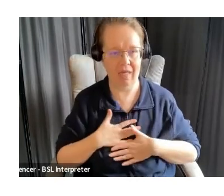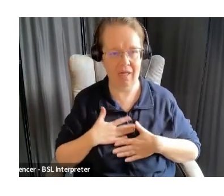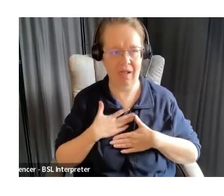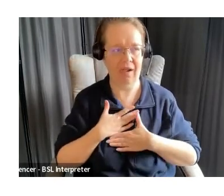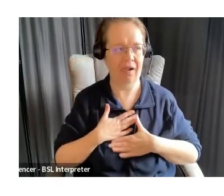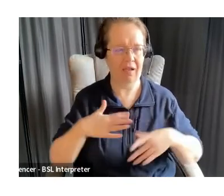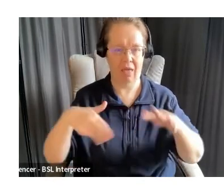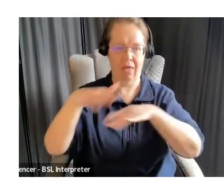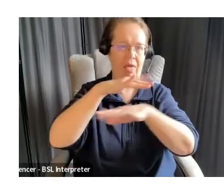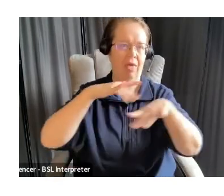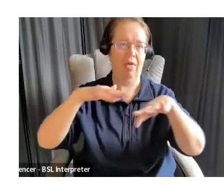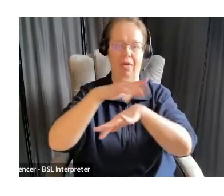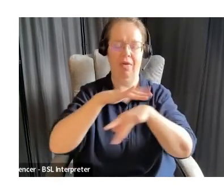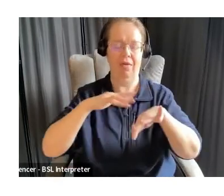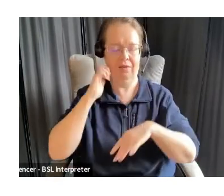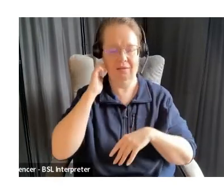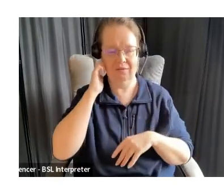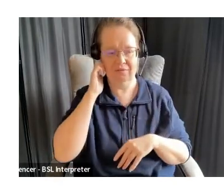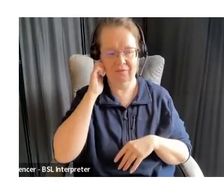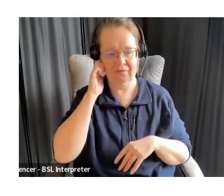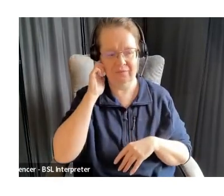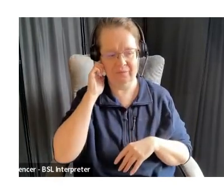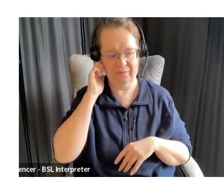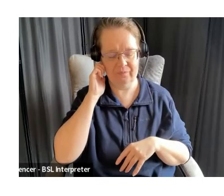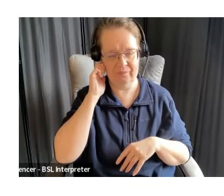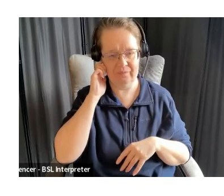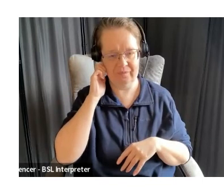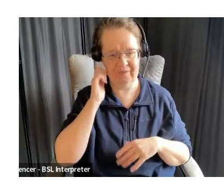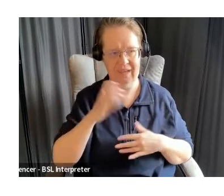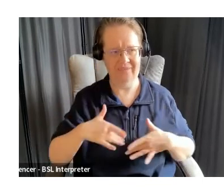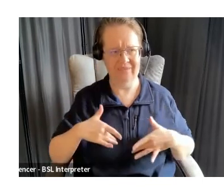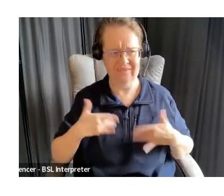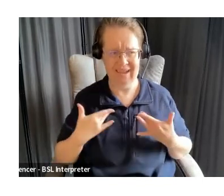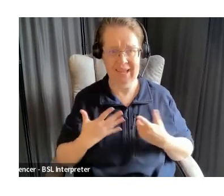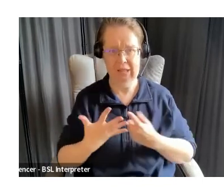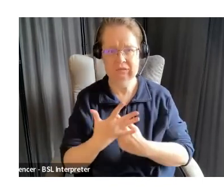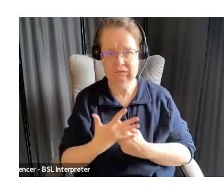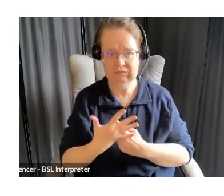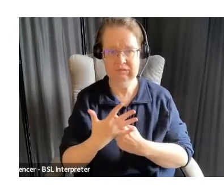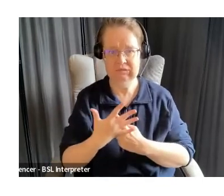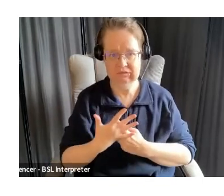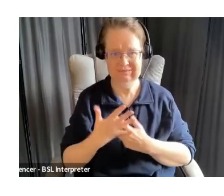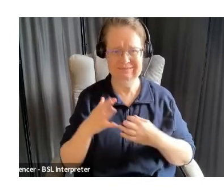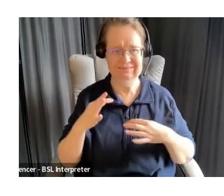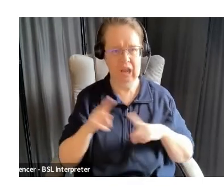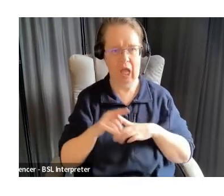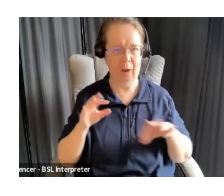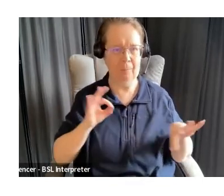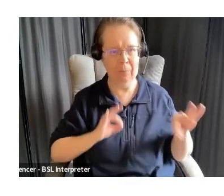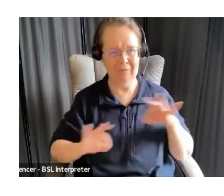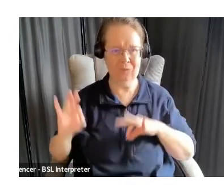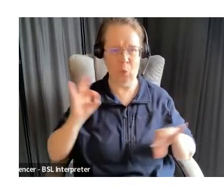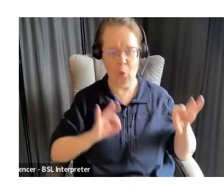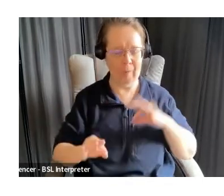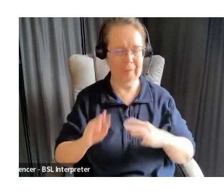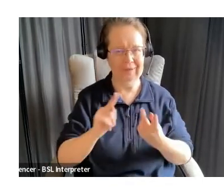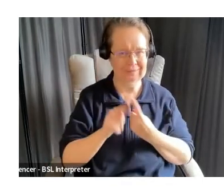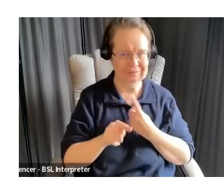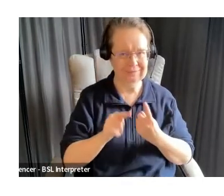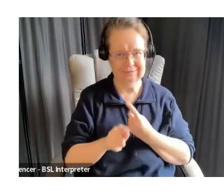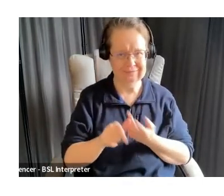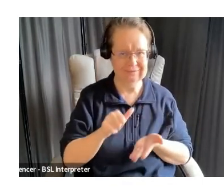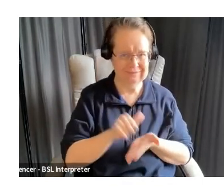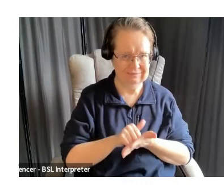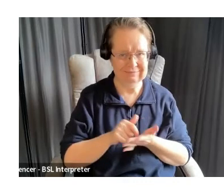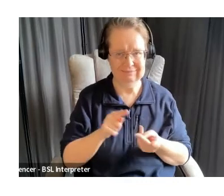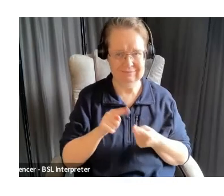stuff that goes on in the middle of the interview, the stuff where you feel like you're under pressure to perform and answer these questions in the